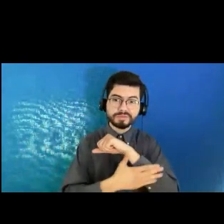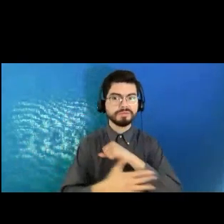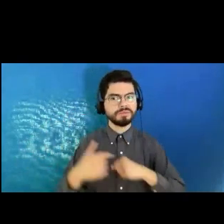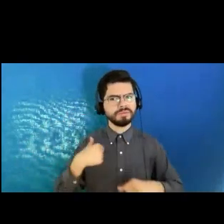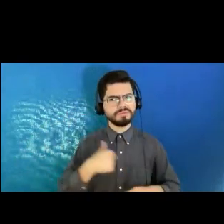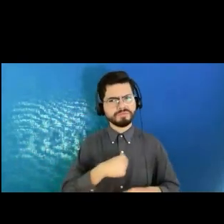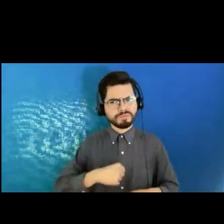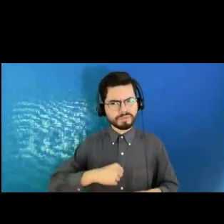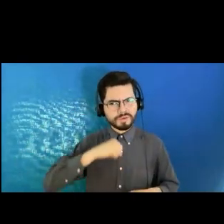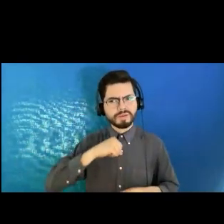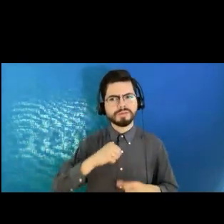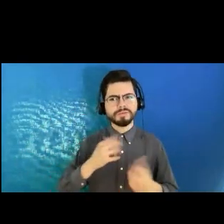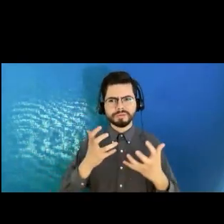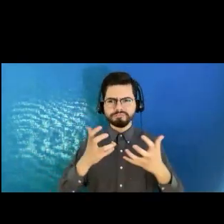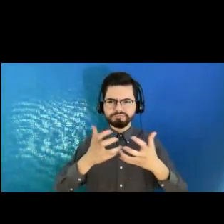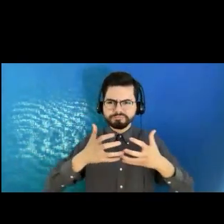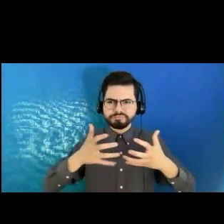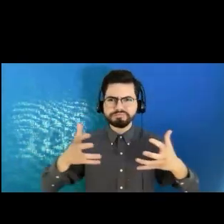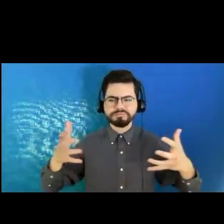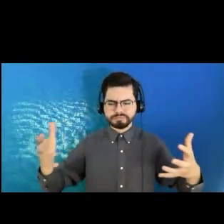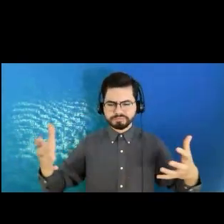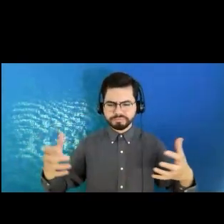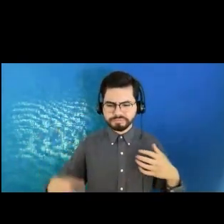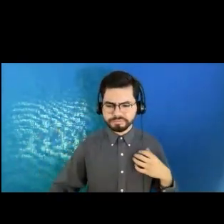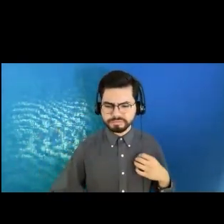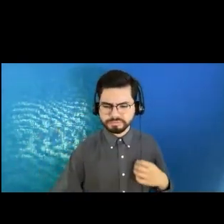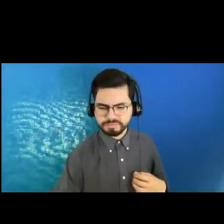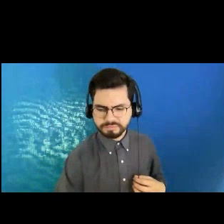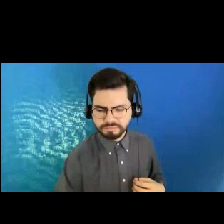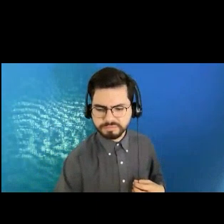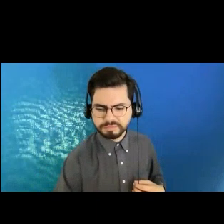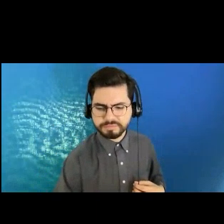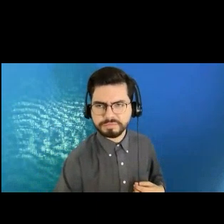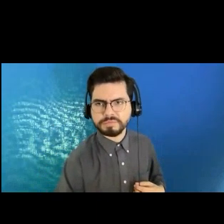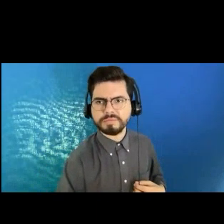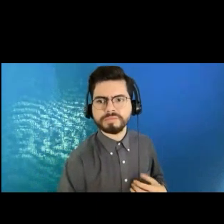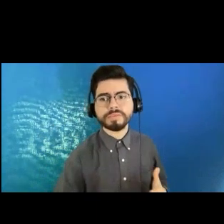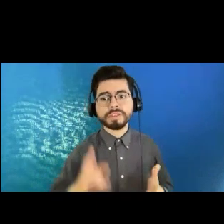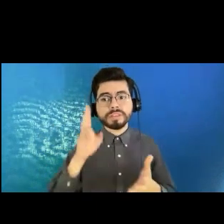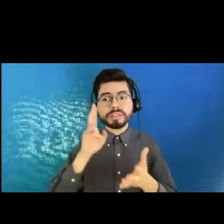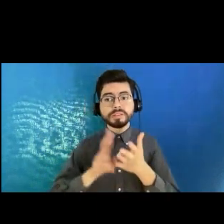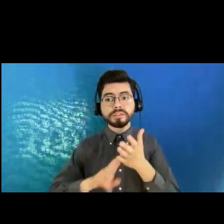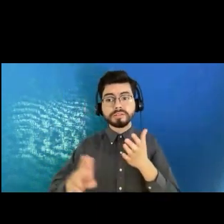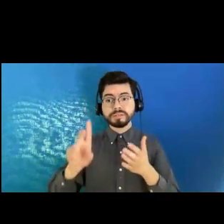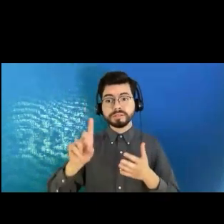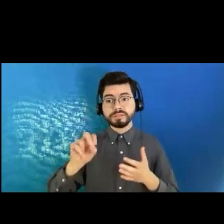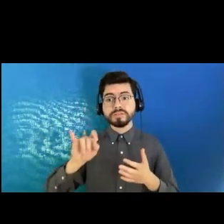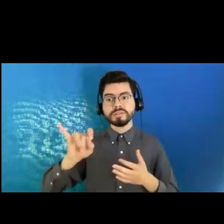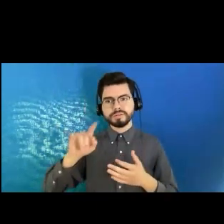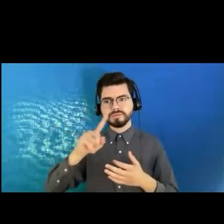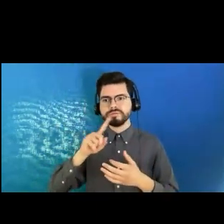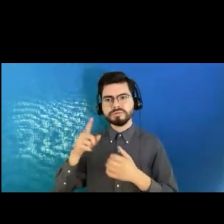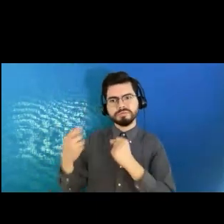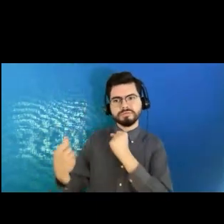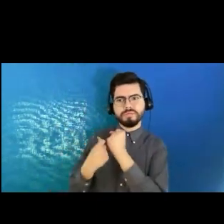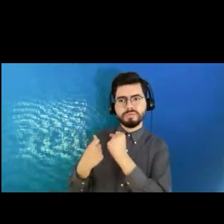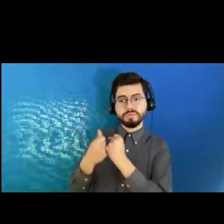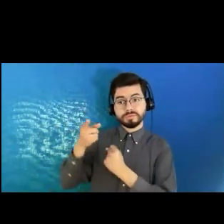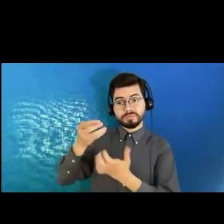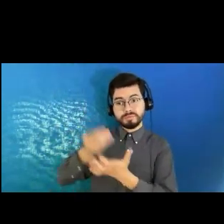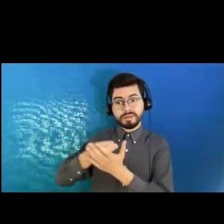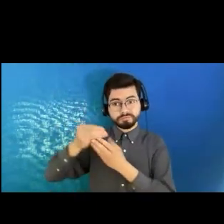see it expand. The Secretary of the Interior has been very supportive of it, and she's actually given money not only